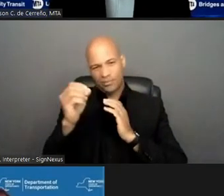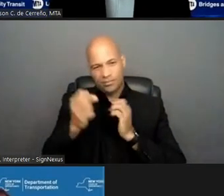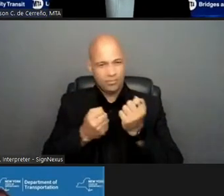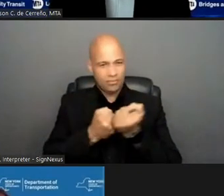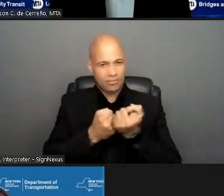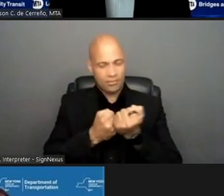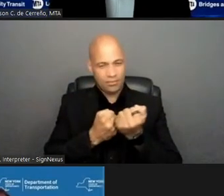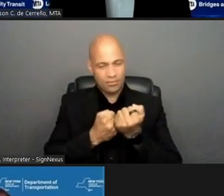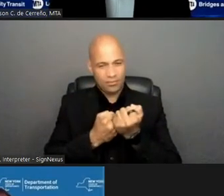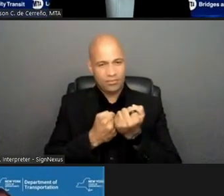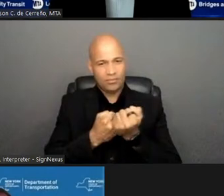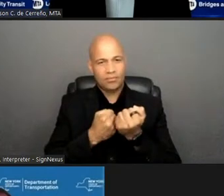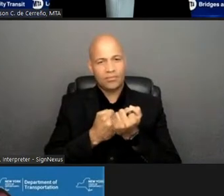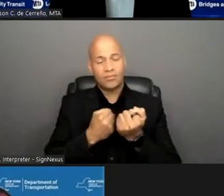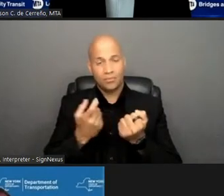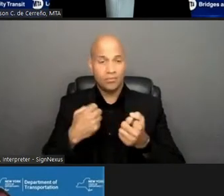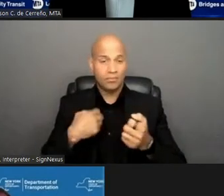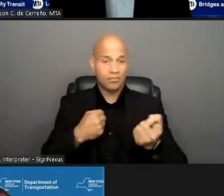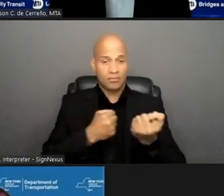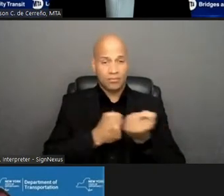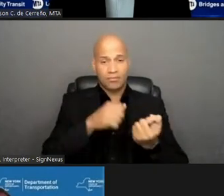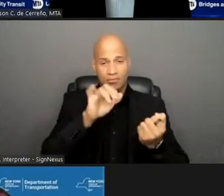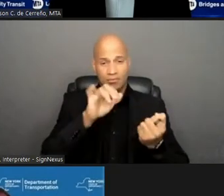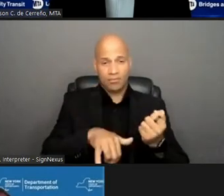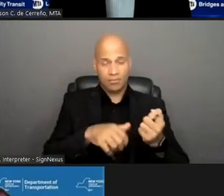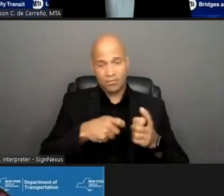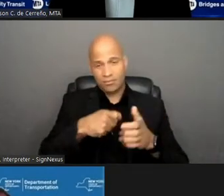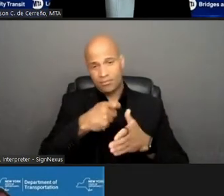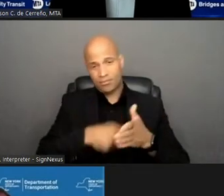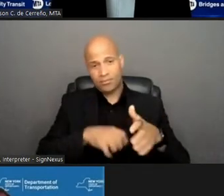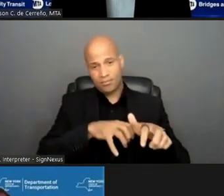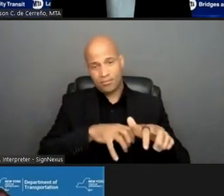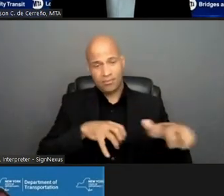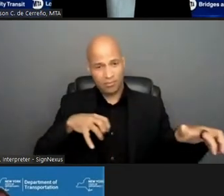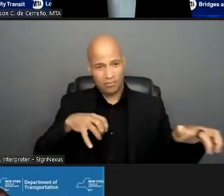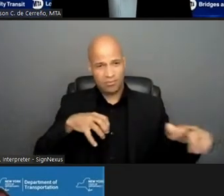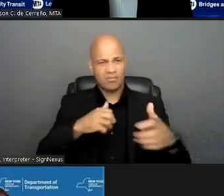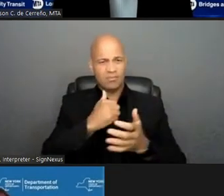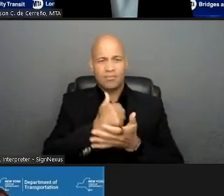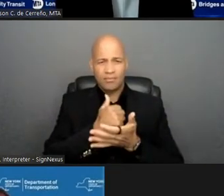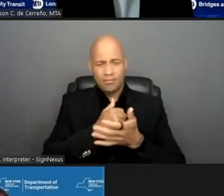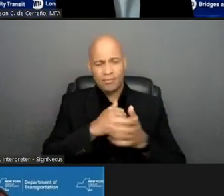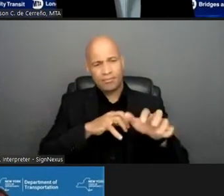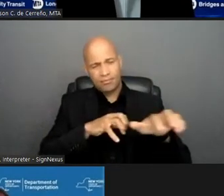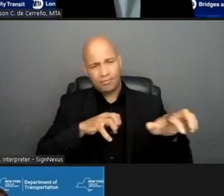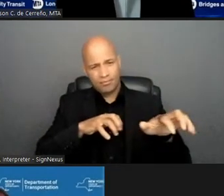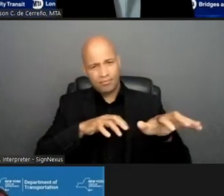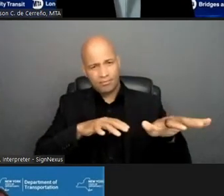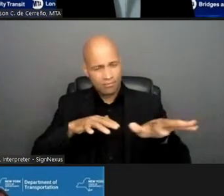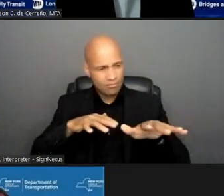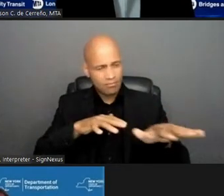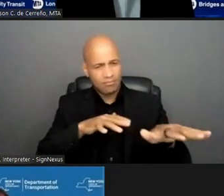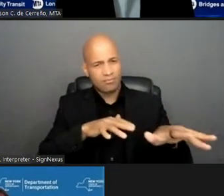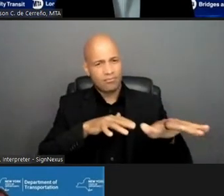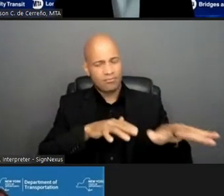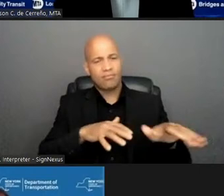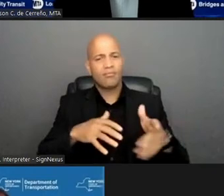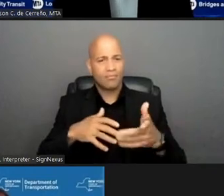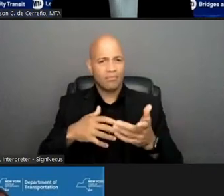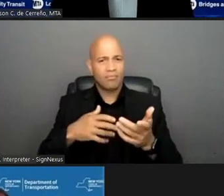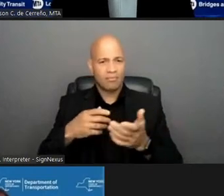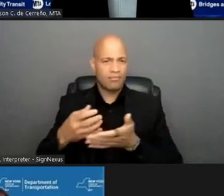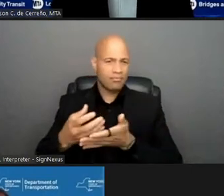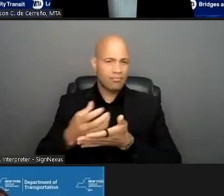supports congestion pricing we recognize the impact it will have on reducing congestion in Manhattan and generating funding for the